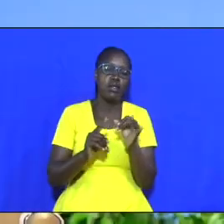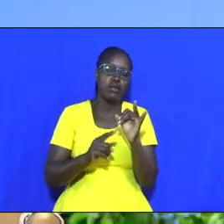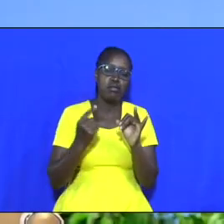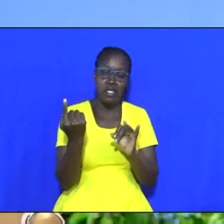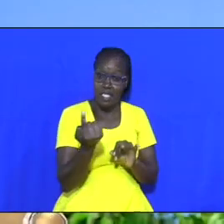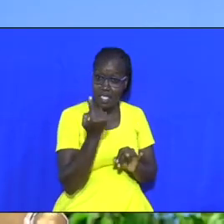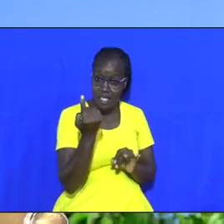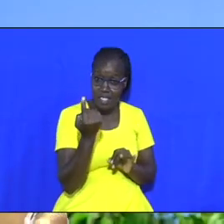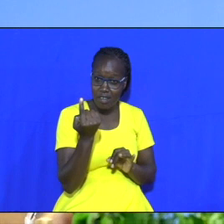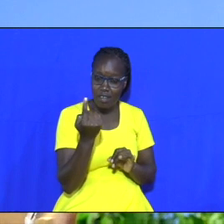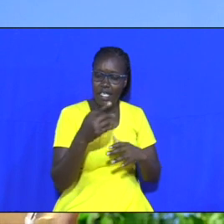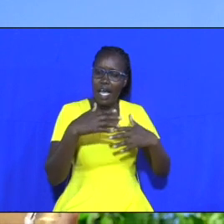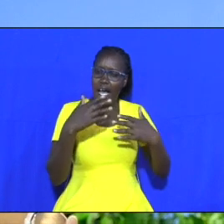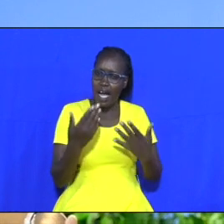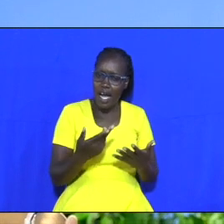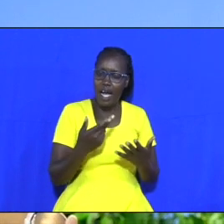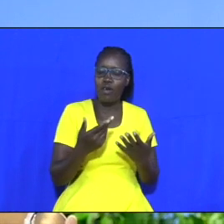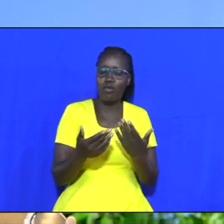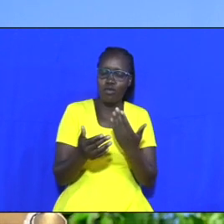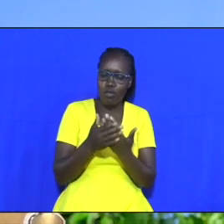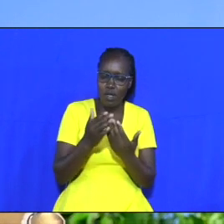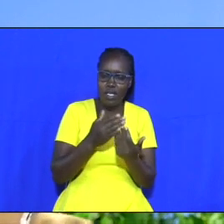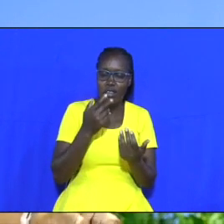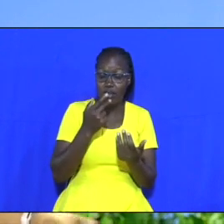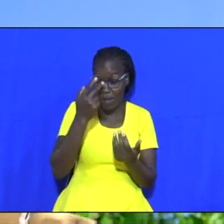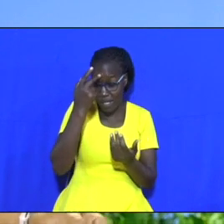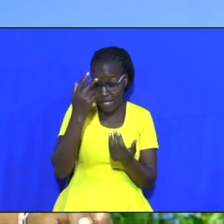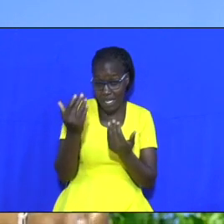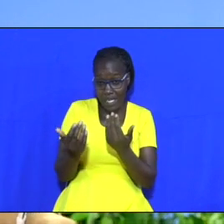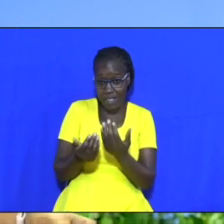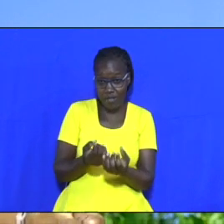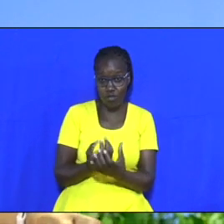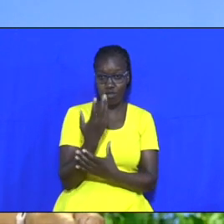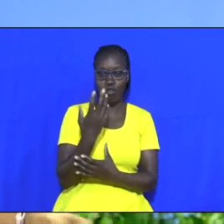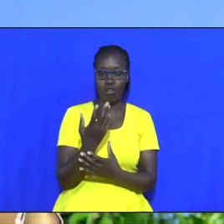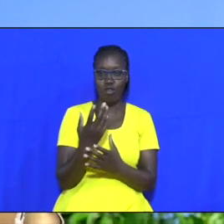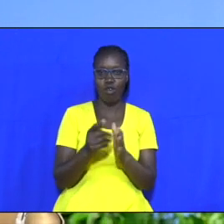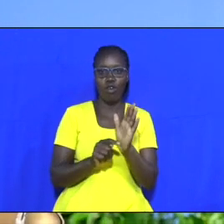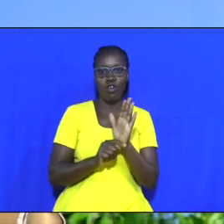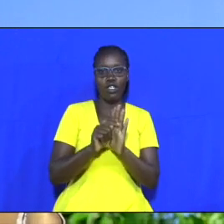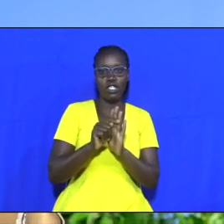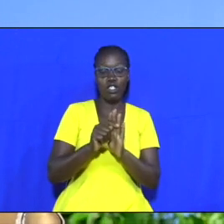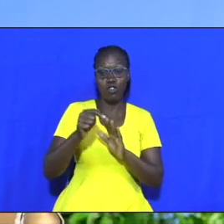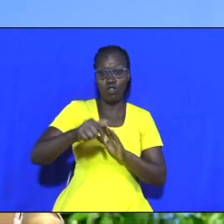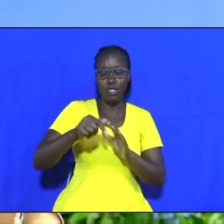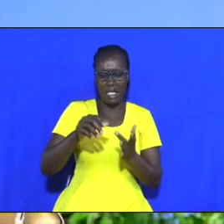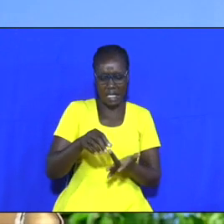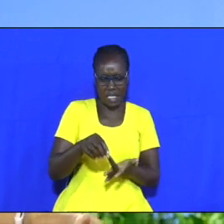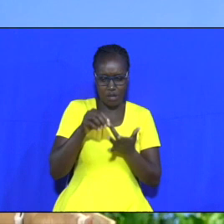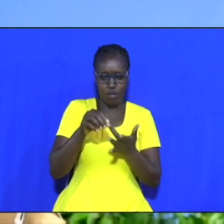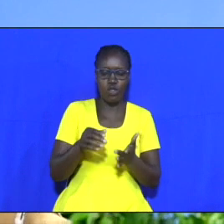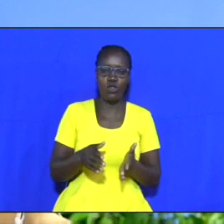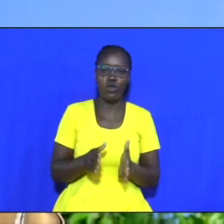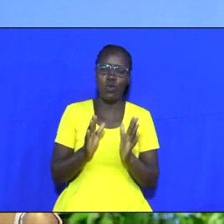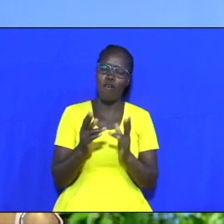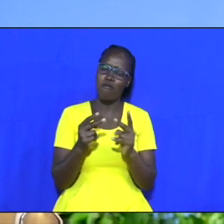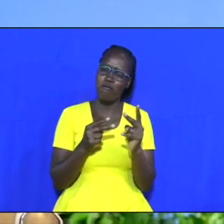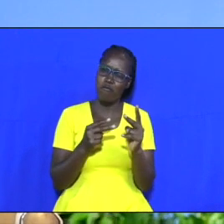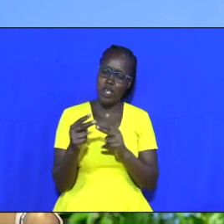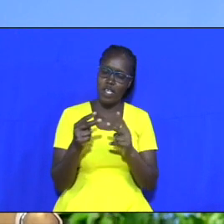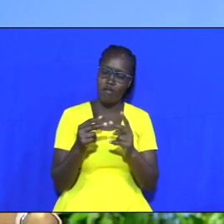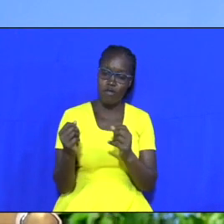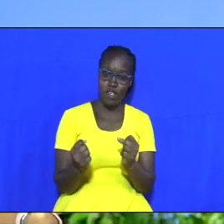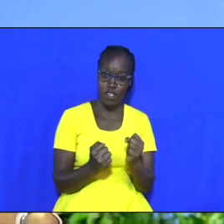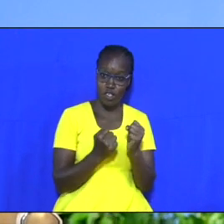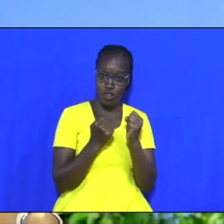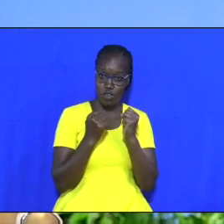better. We've handled how to parent teens, and today in a very, very special way, and actually in a very strong